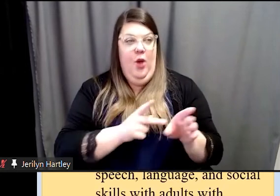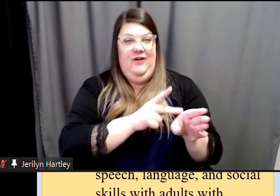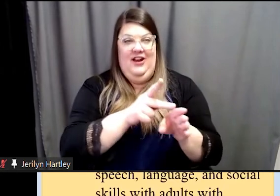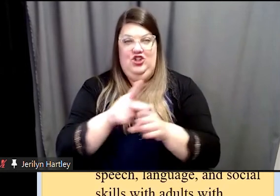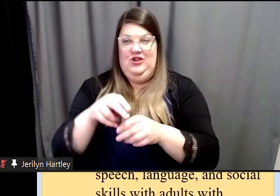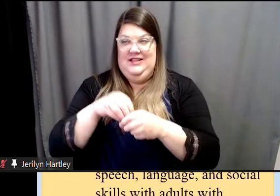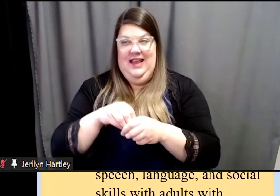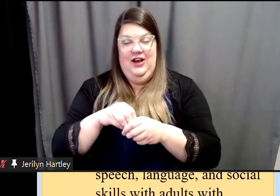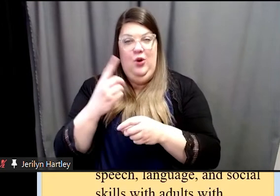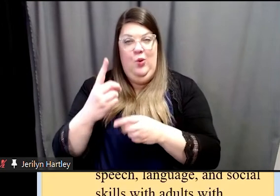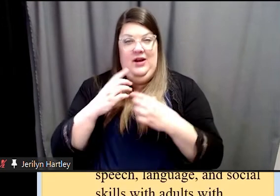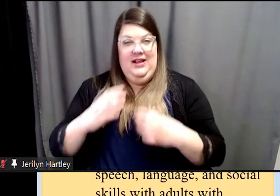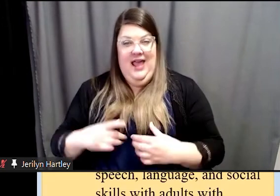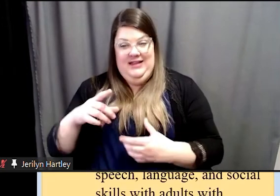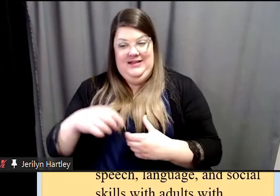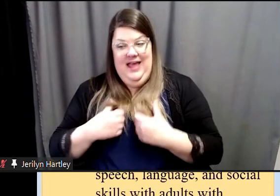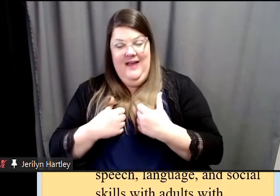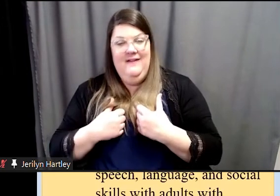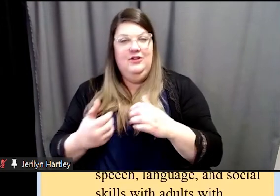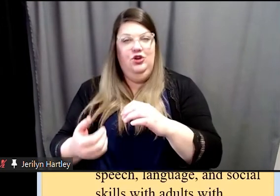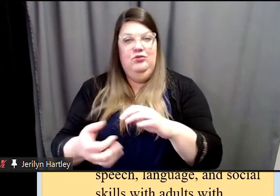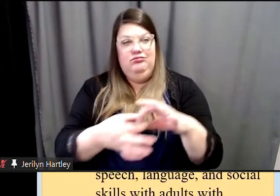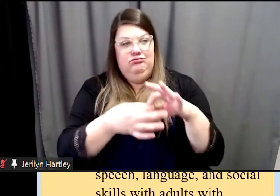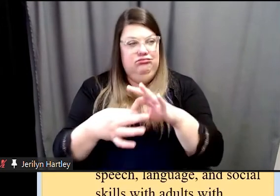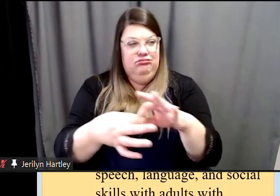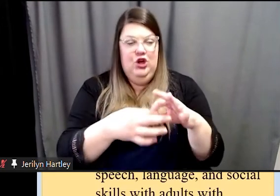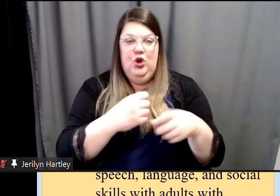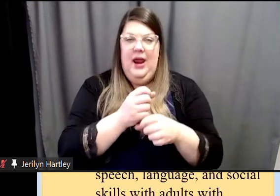client's life to create more of an individualized plan.